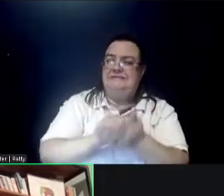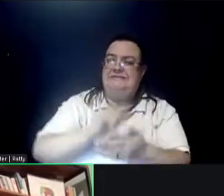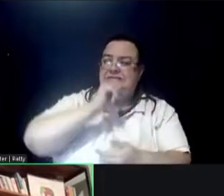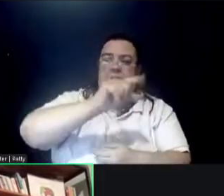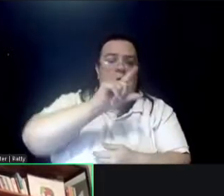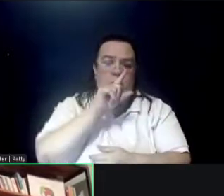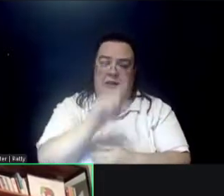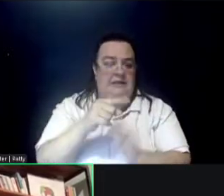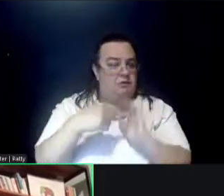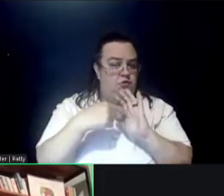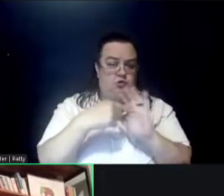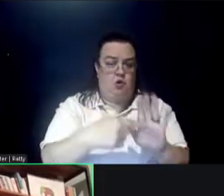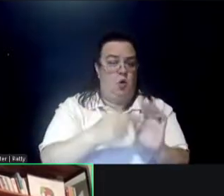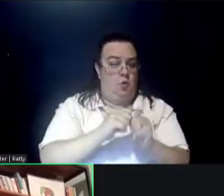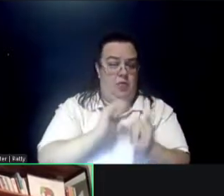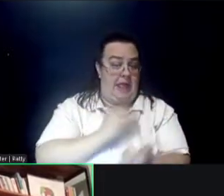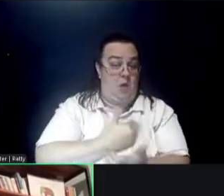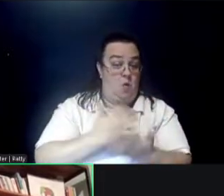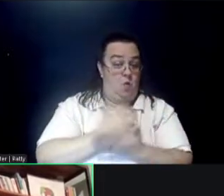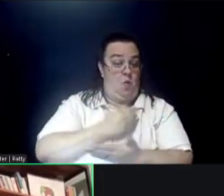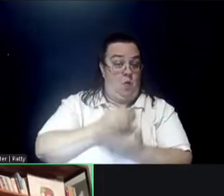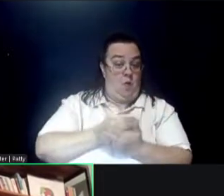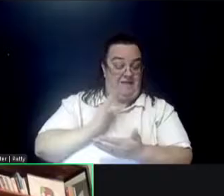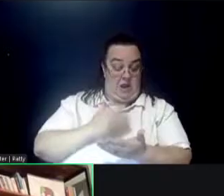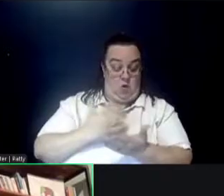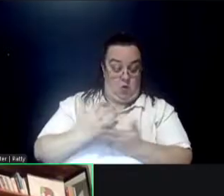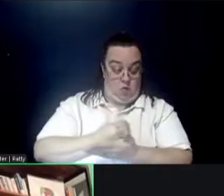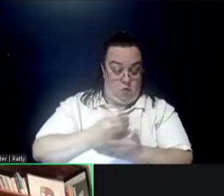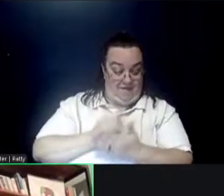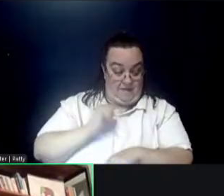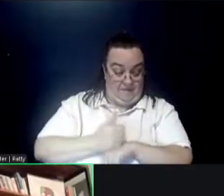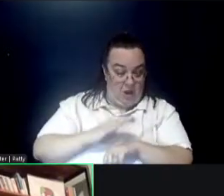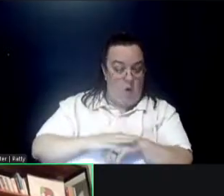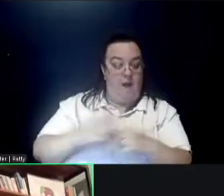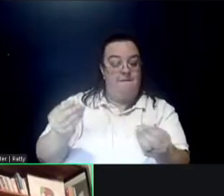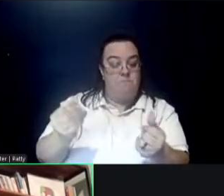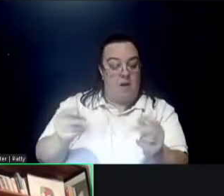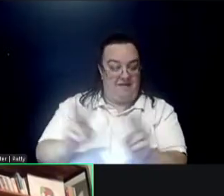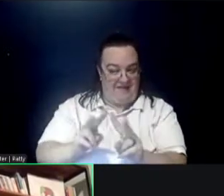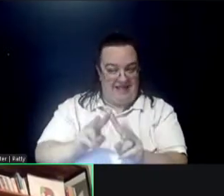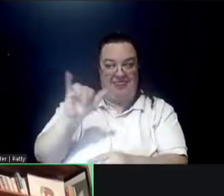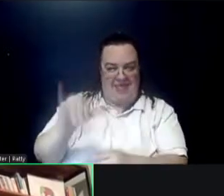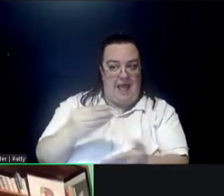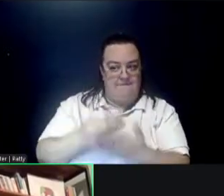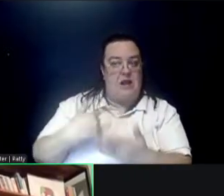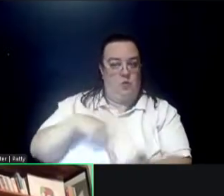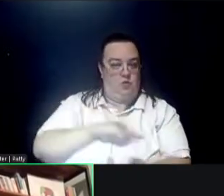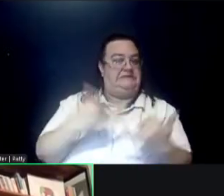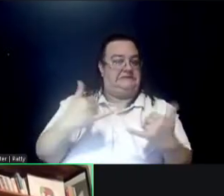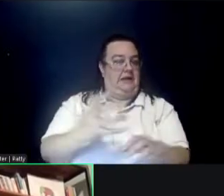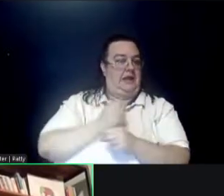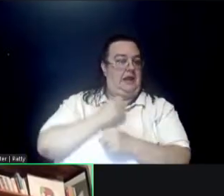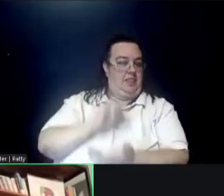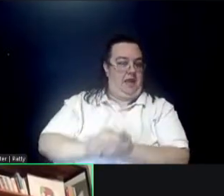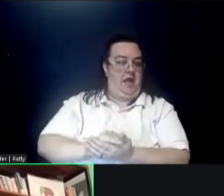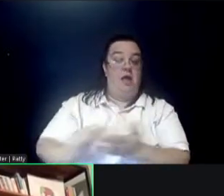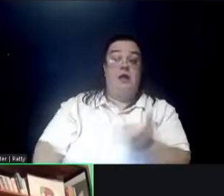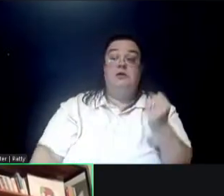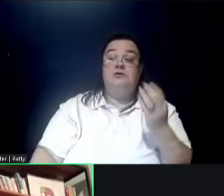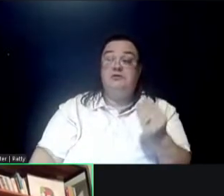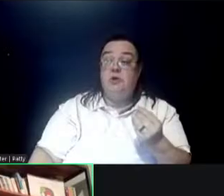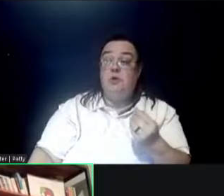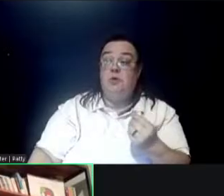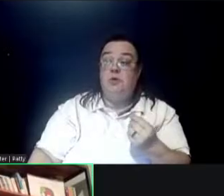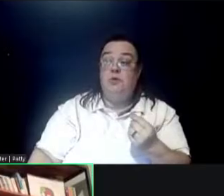our revenue. Our revenue is based off your property value, and we're still getting that money. And so I